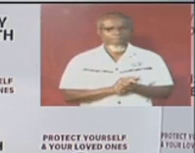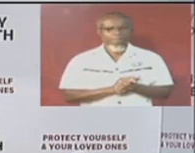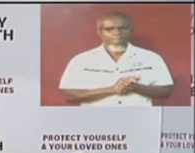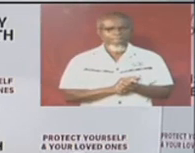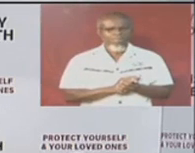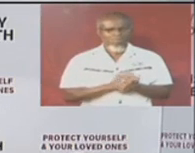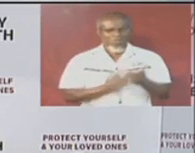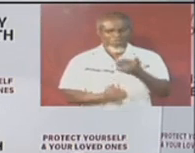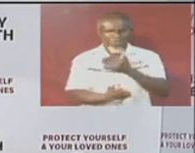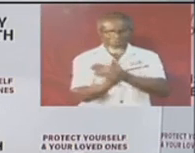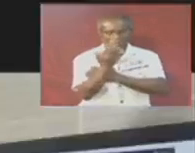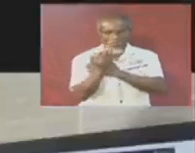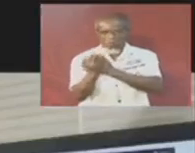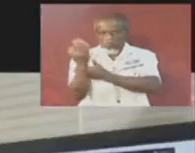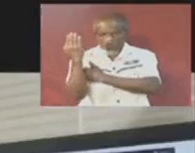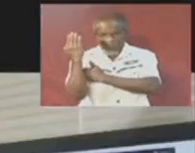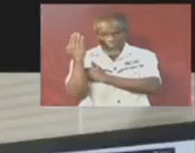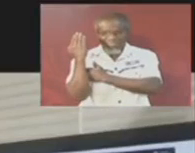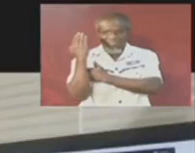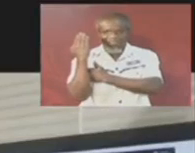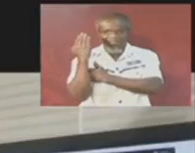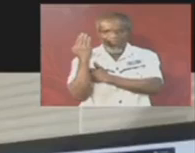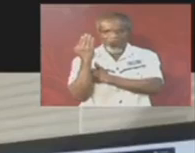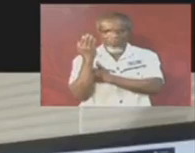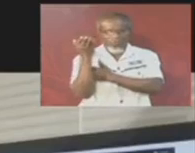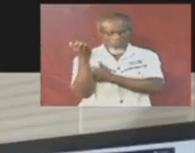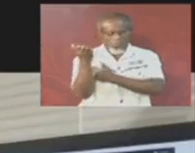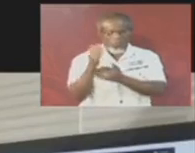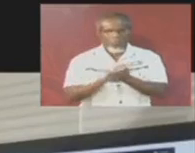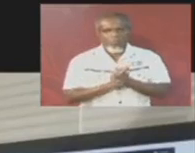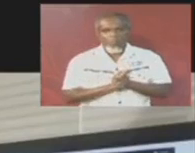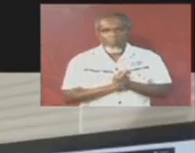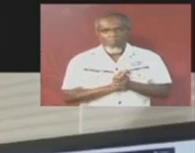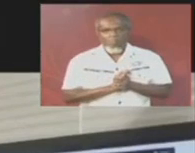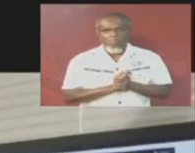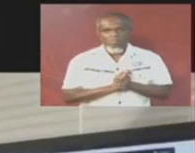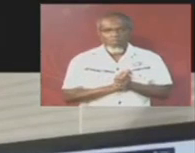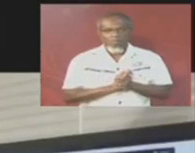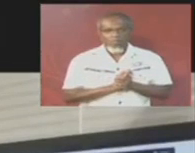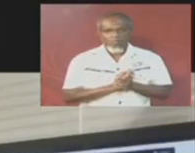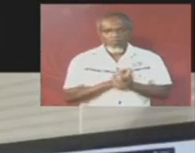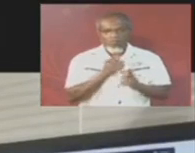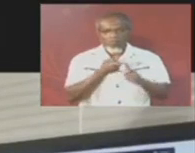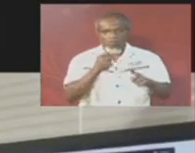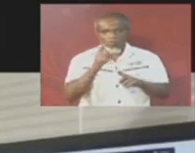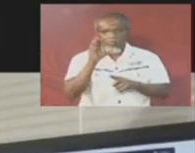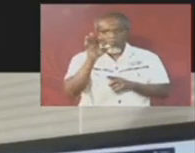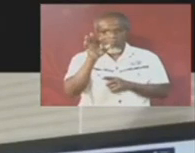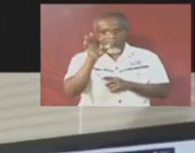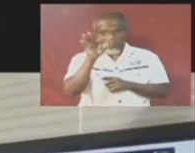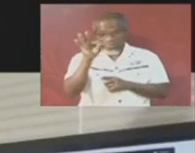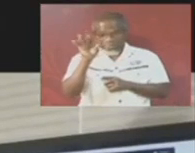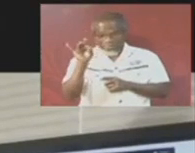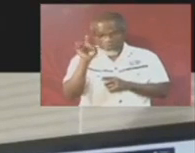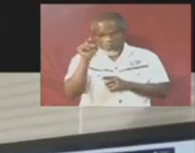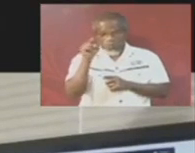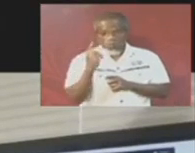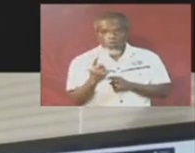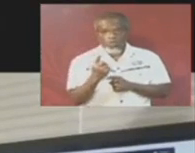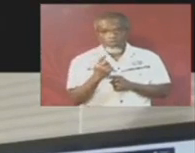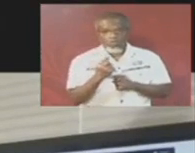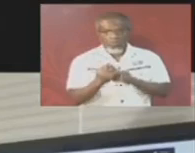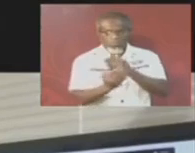Good morning to you, Mr. Alexander. Stephen Cummings, 98.1 FM, and good morning to the